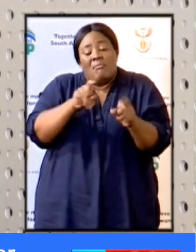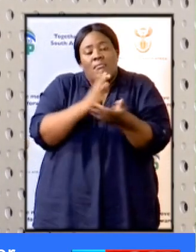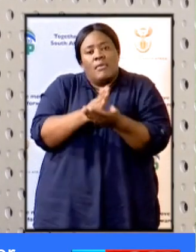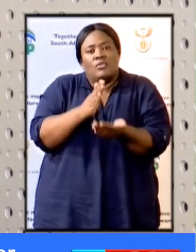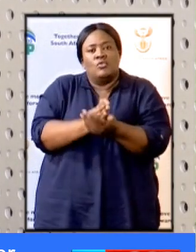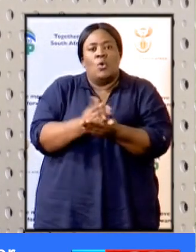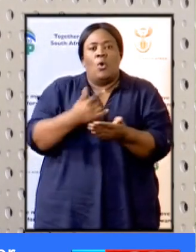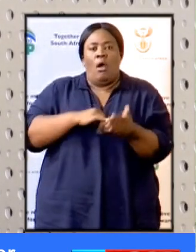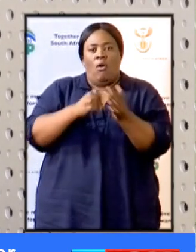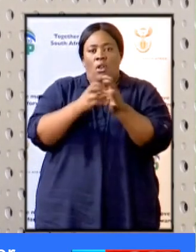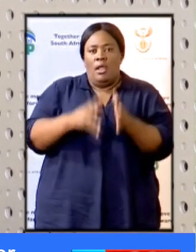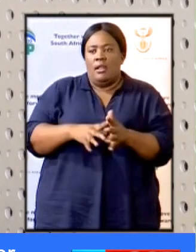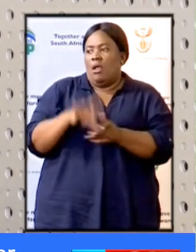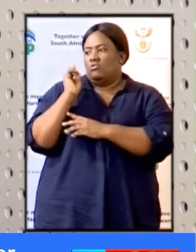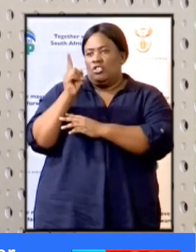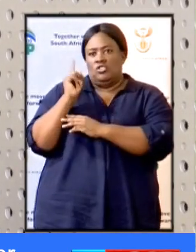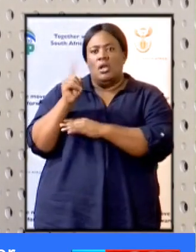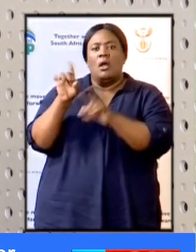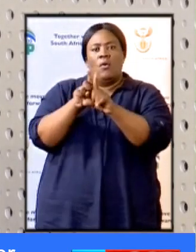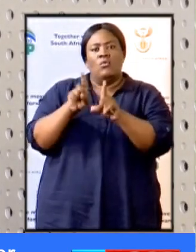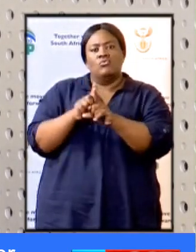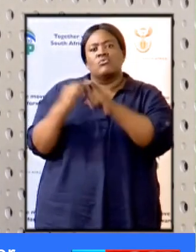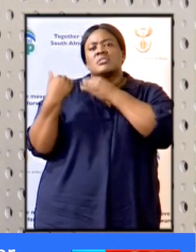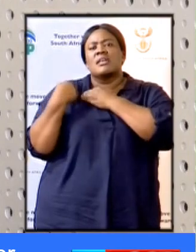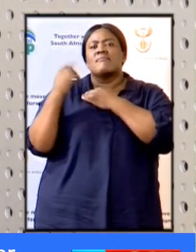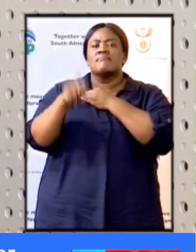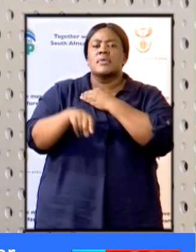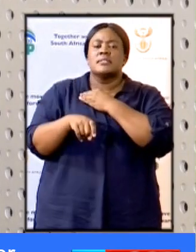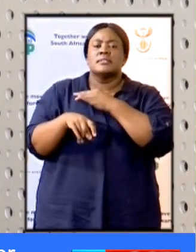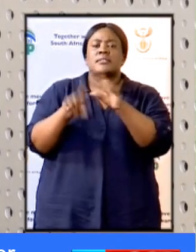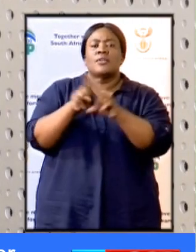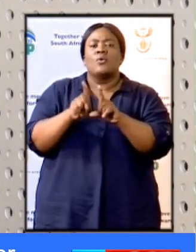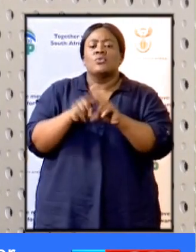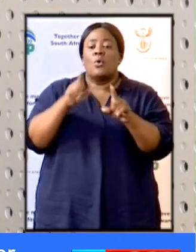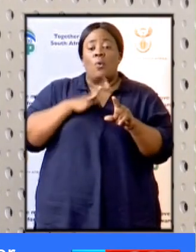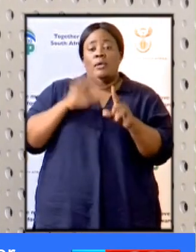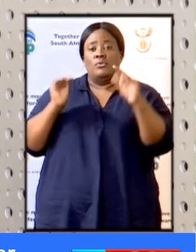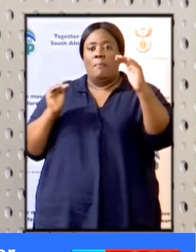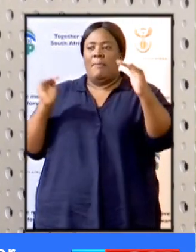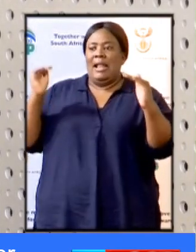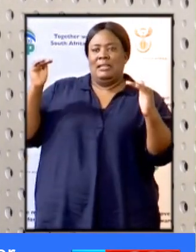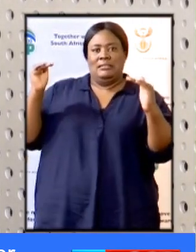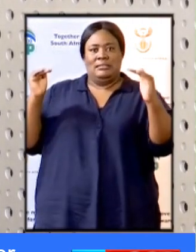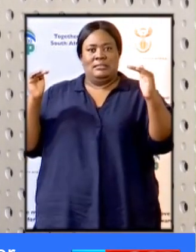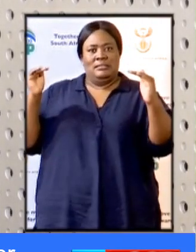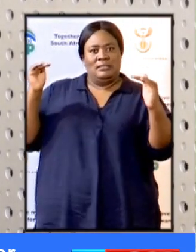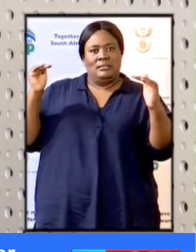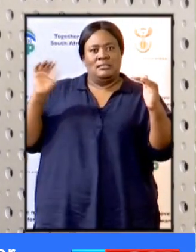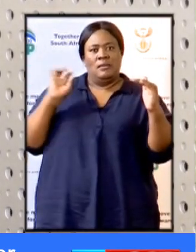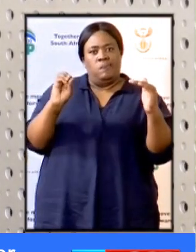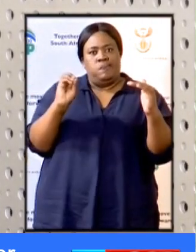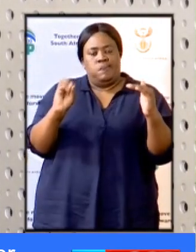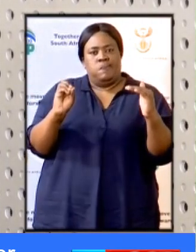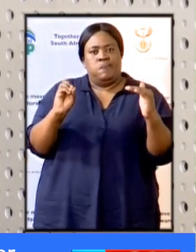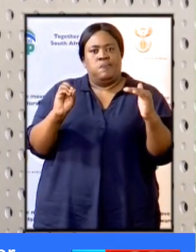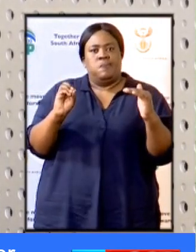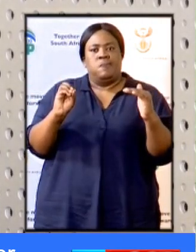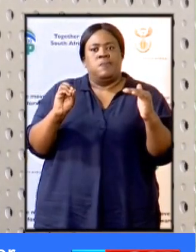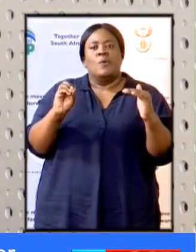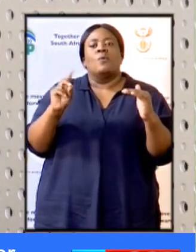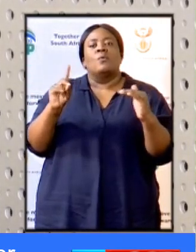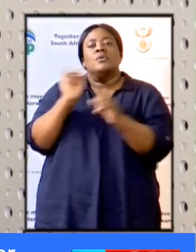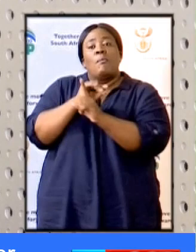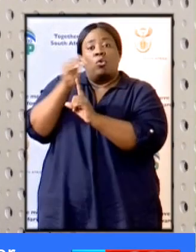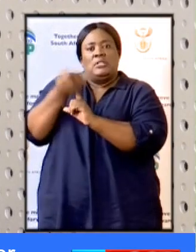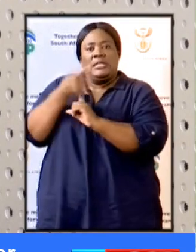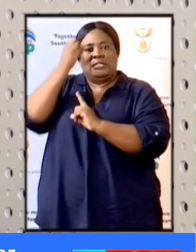and our educators, but also we balance that around protecting the academic year